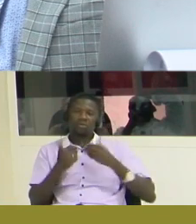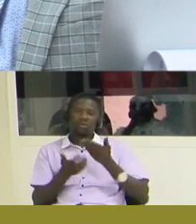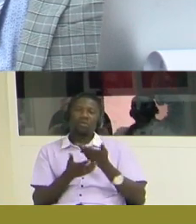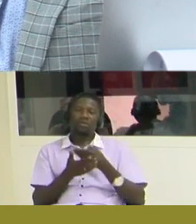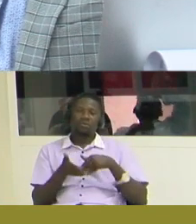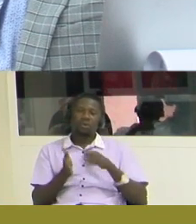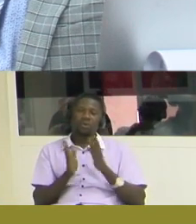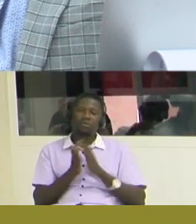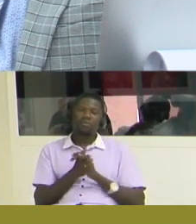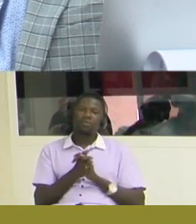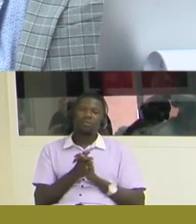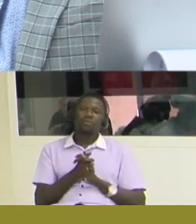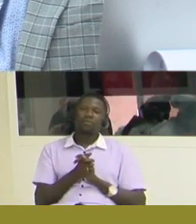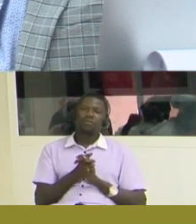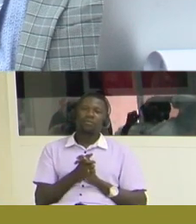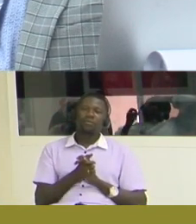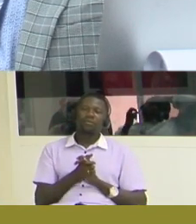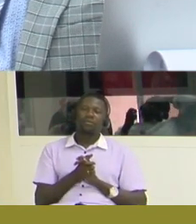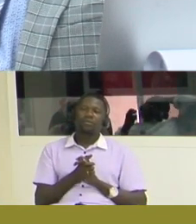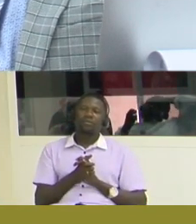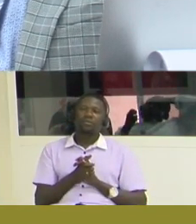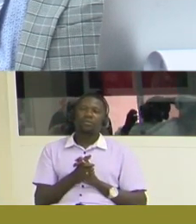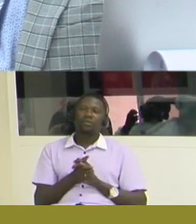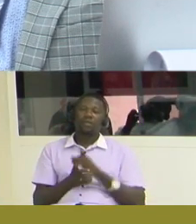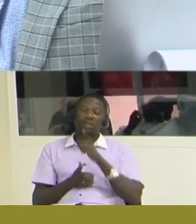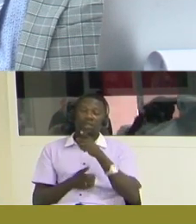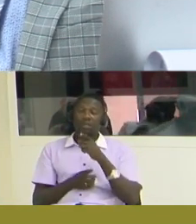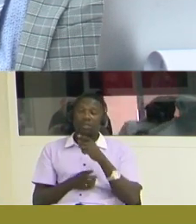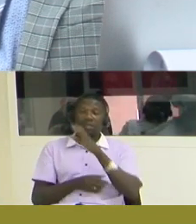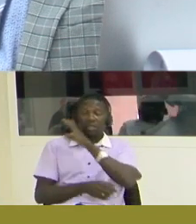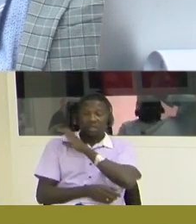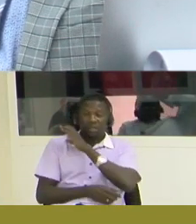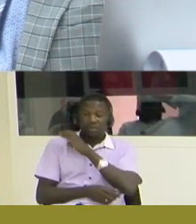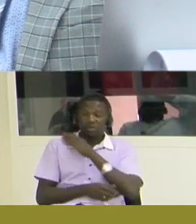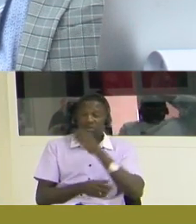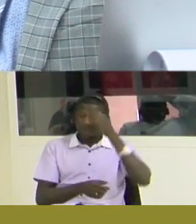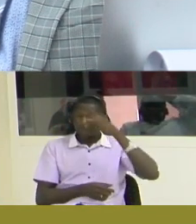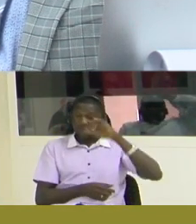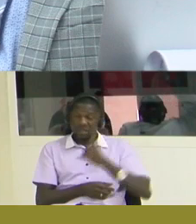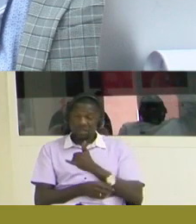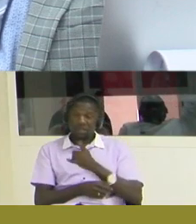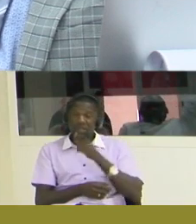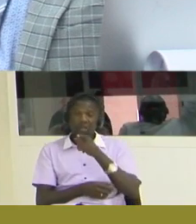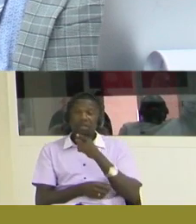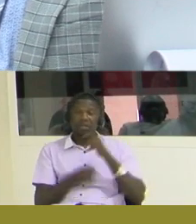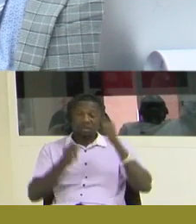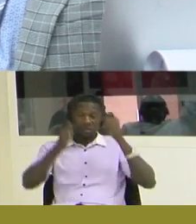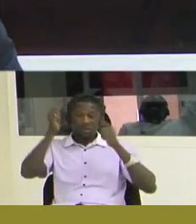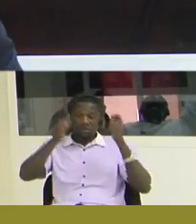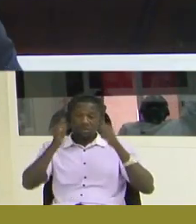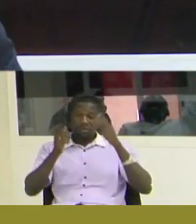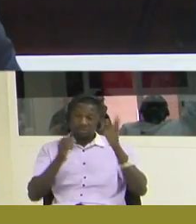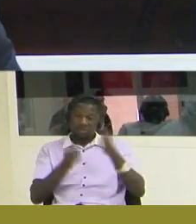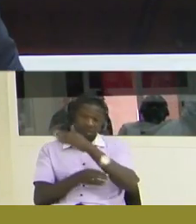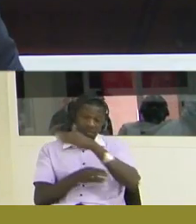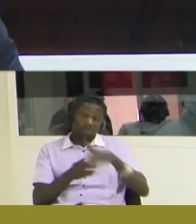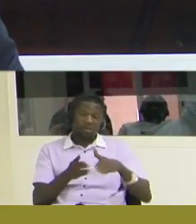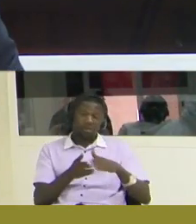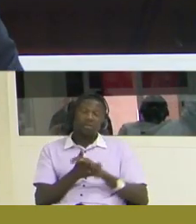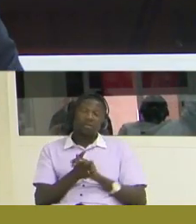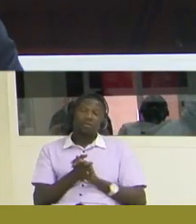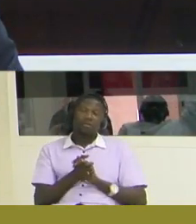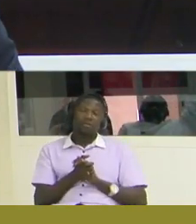did the council agree that that demonstration be crossed well of course